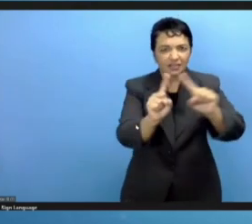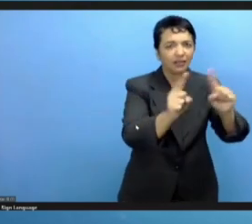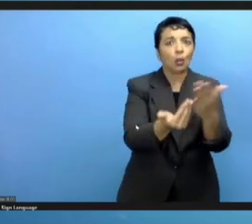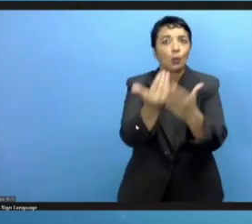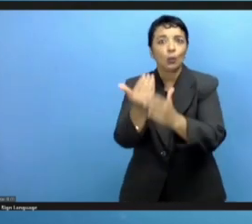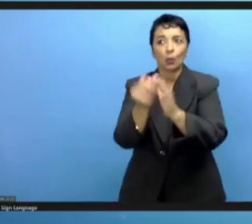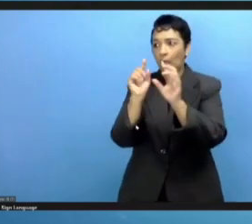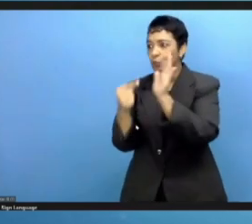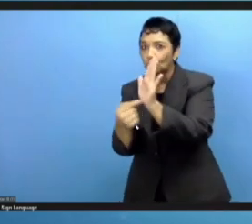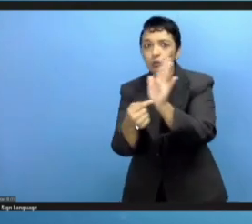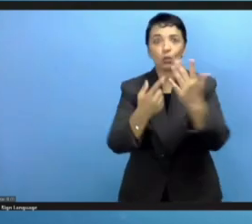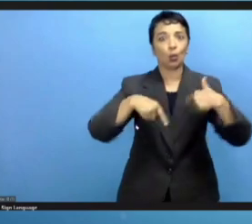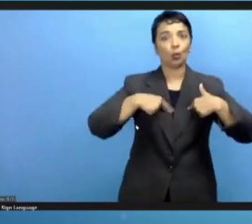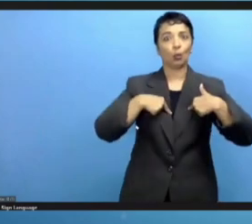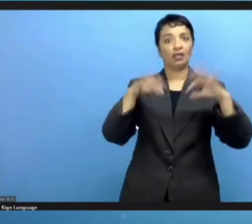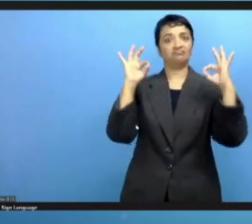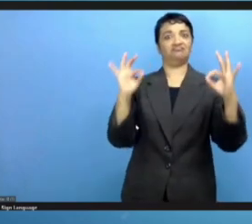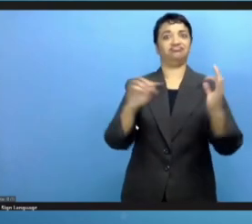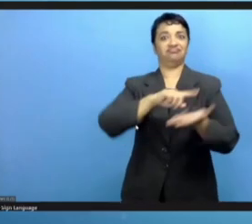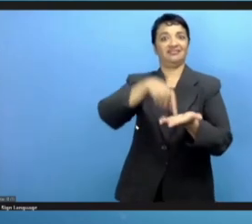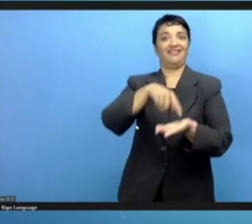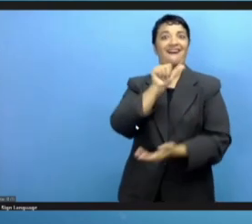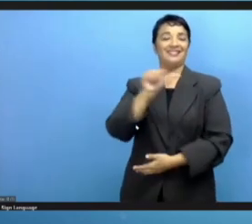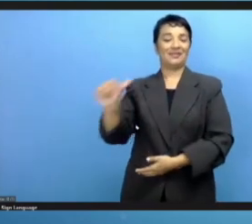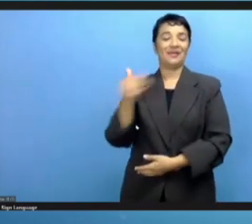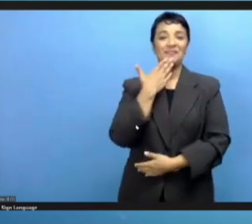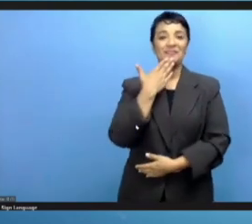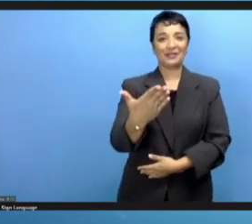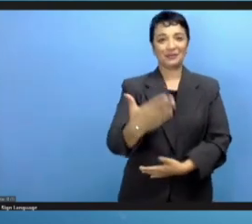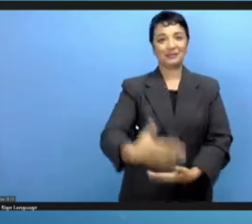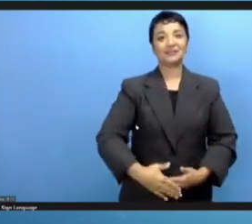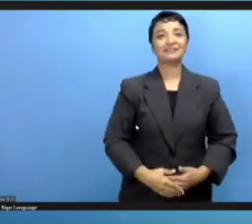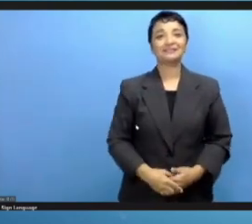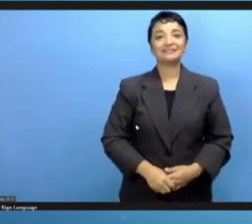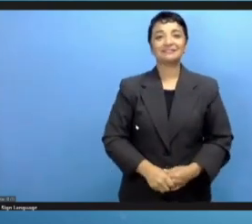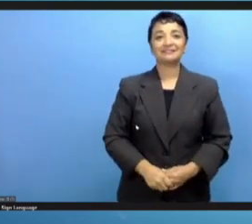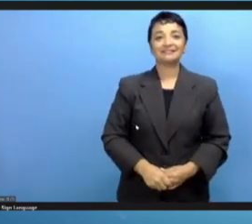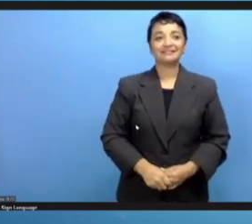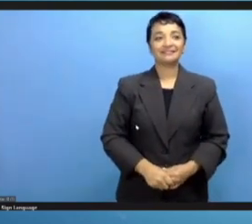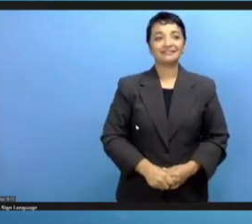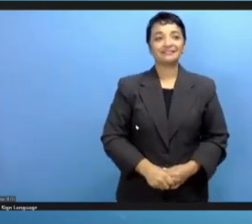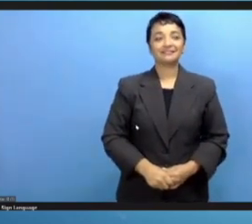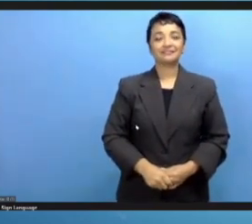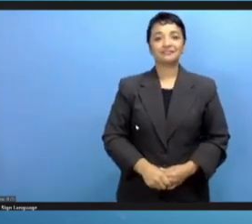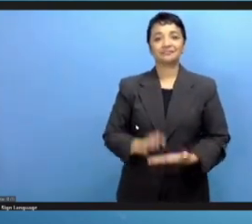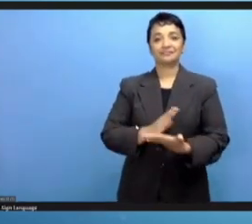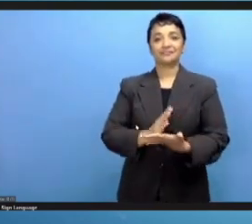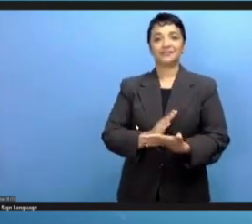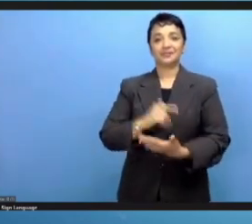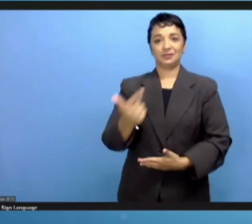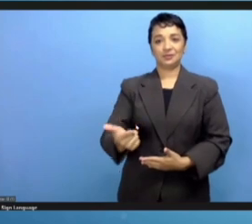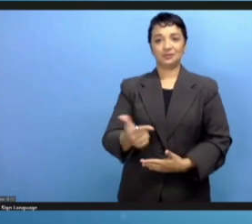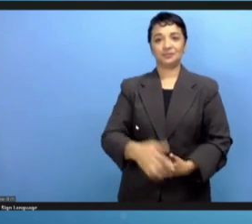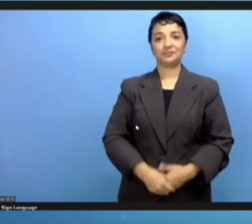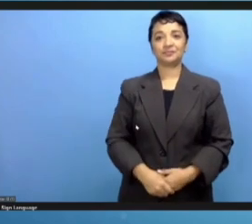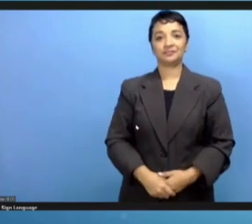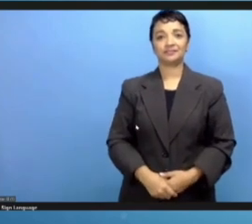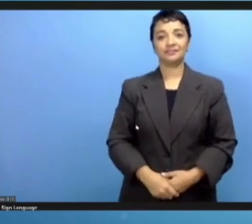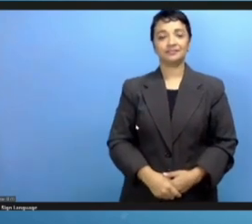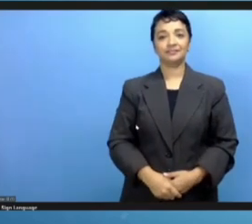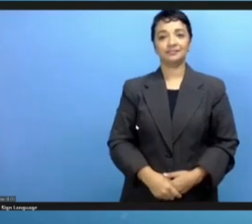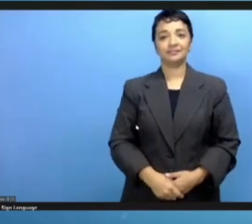city, Addis Ababa. I thank you. Thank you very much, Your Excellency Dr. Abiy Ahmed, Prime Minister